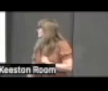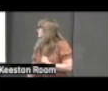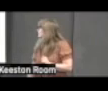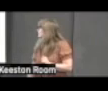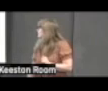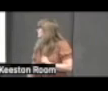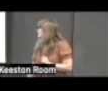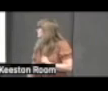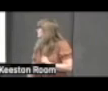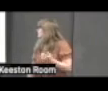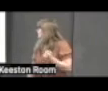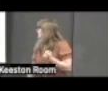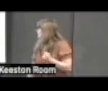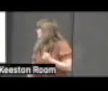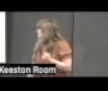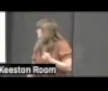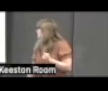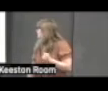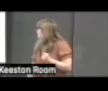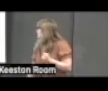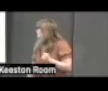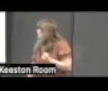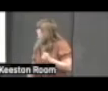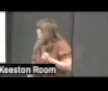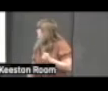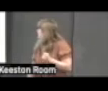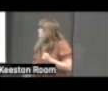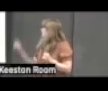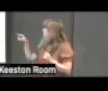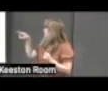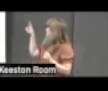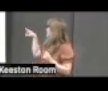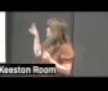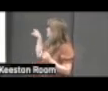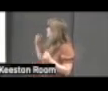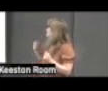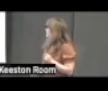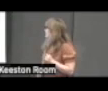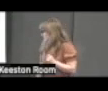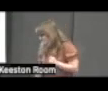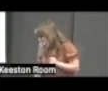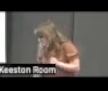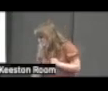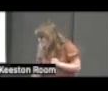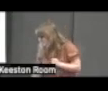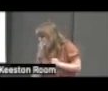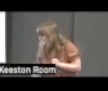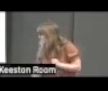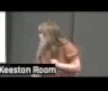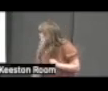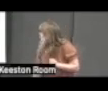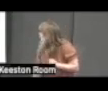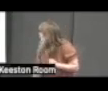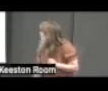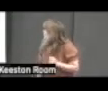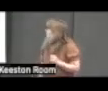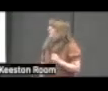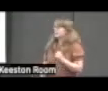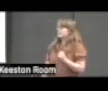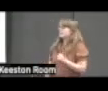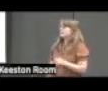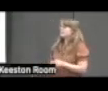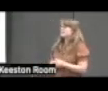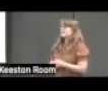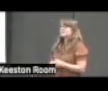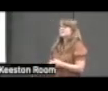during the lifetime of the Earth. And you're seeing the peaks of the main extinctions here, but we are